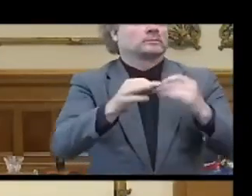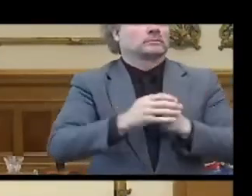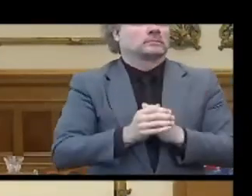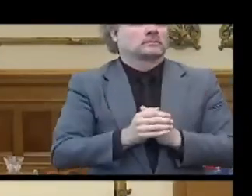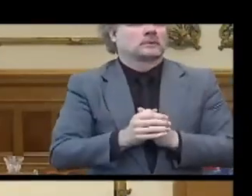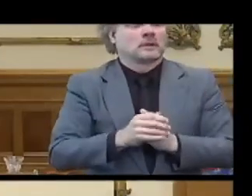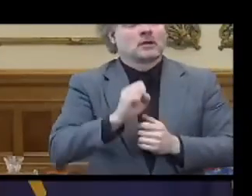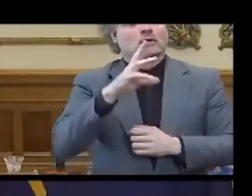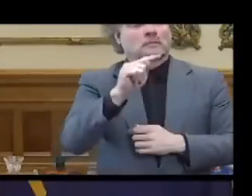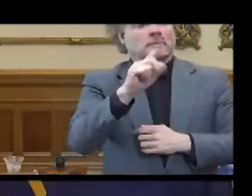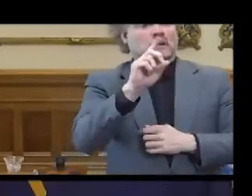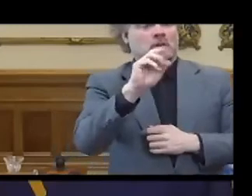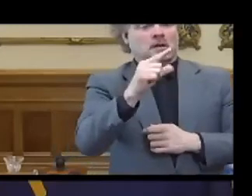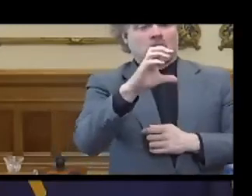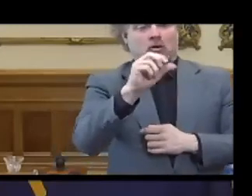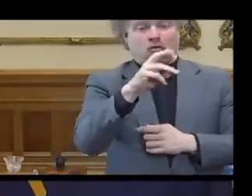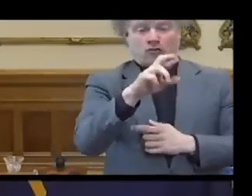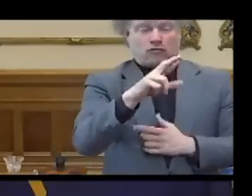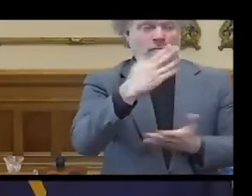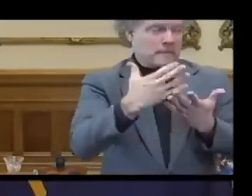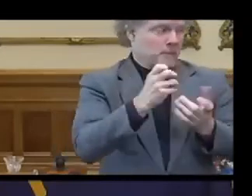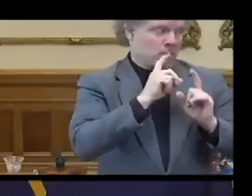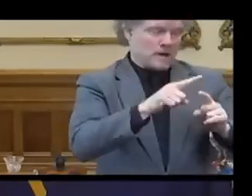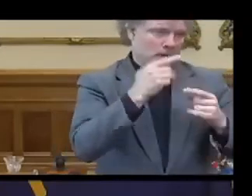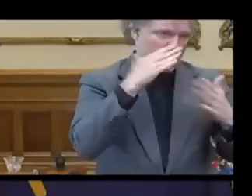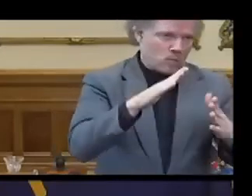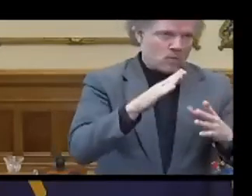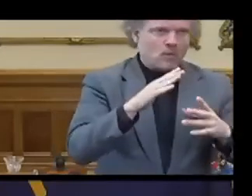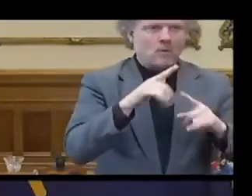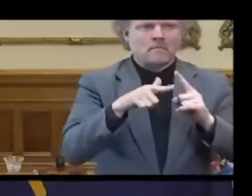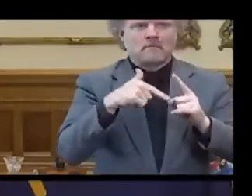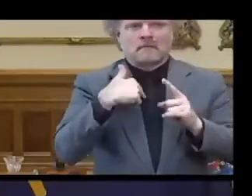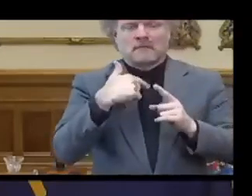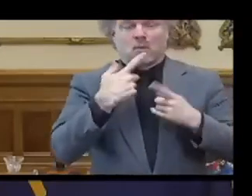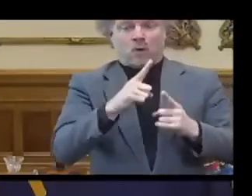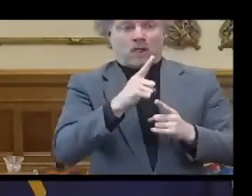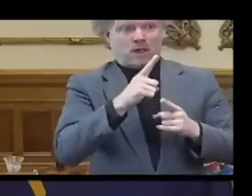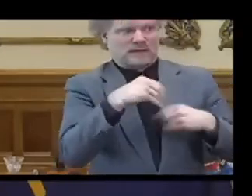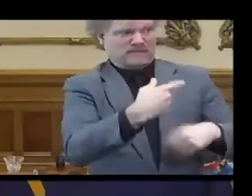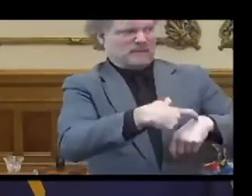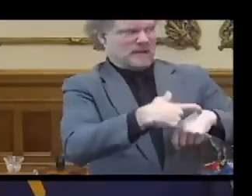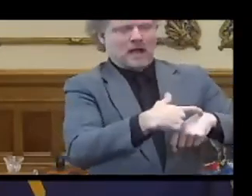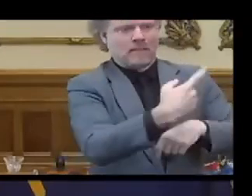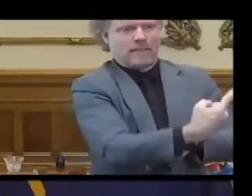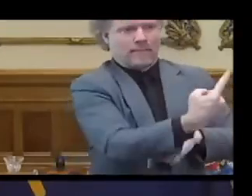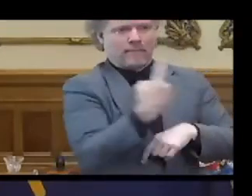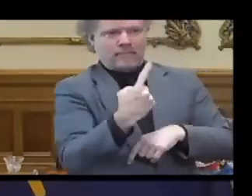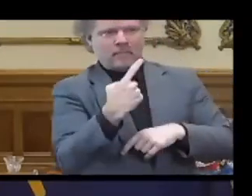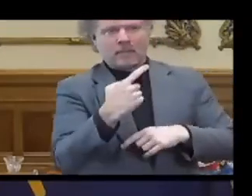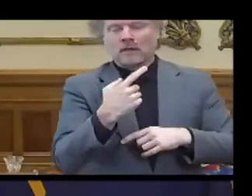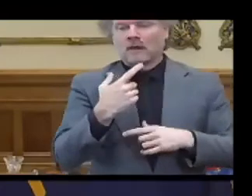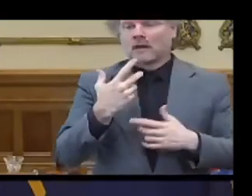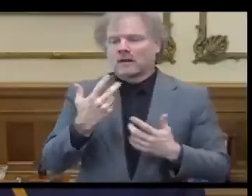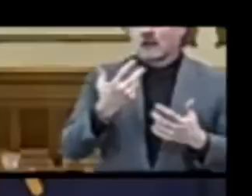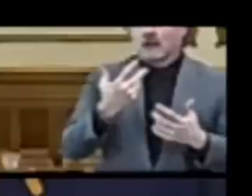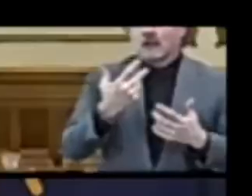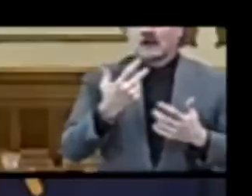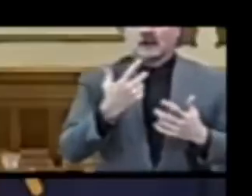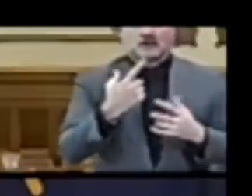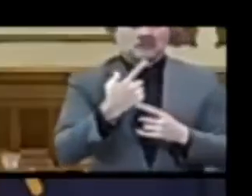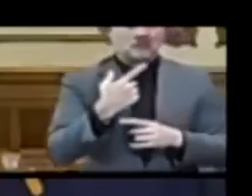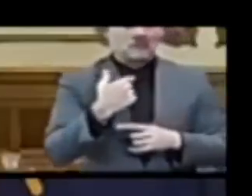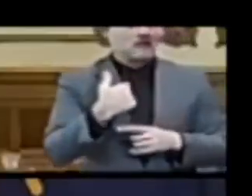Superintendent Doug Carter may want to speak to this, but I can, while I'm buying him time up to the podium, we do. I mean, this is true in a